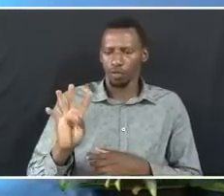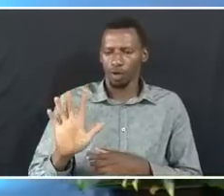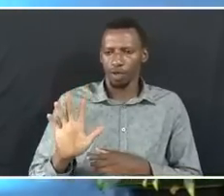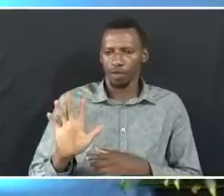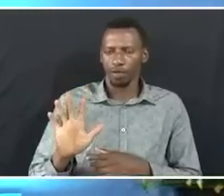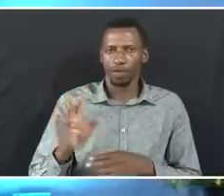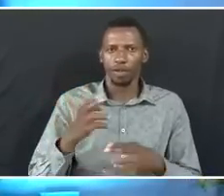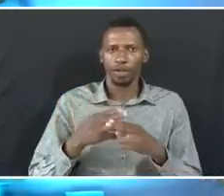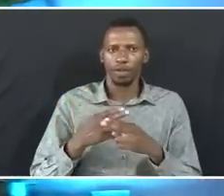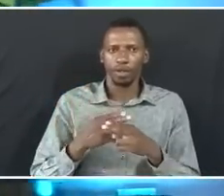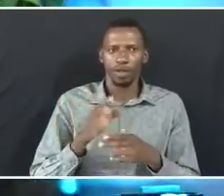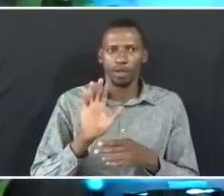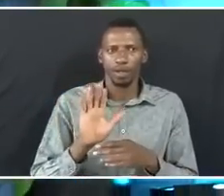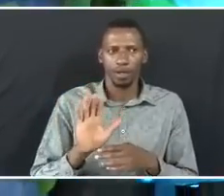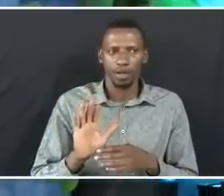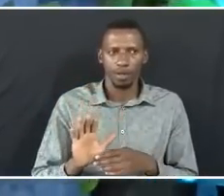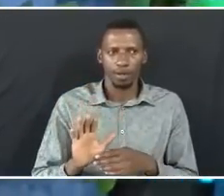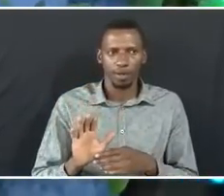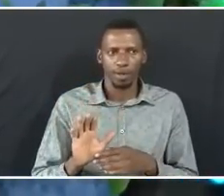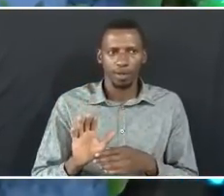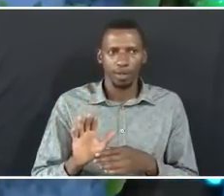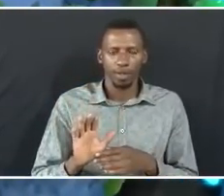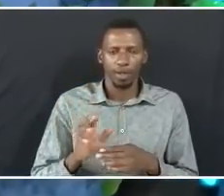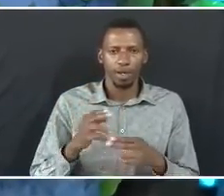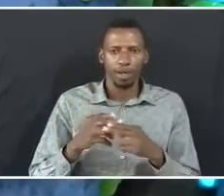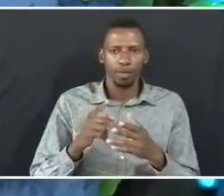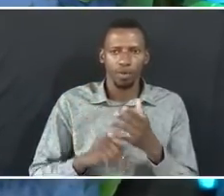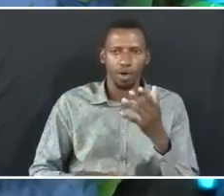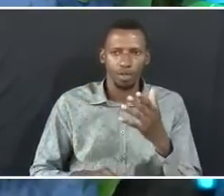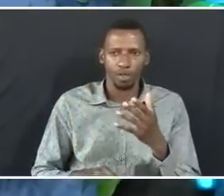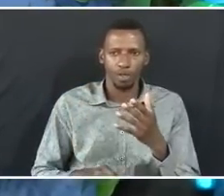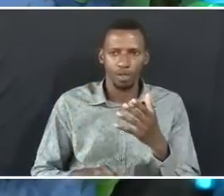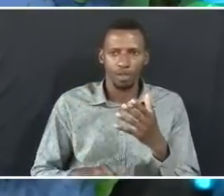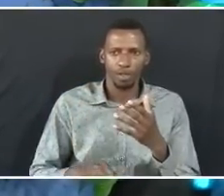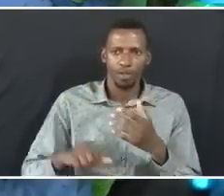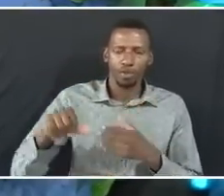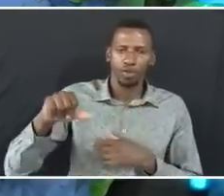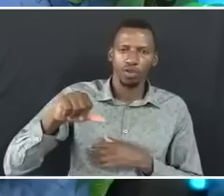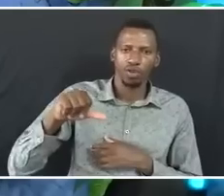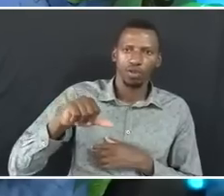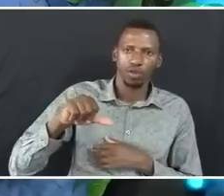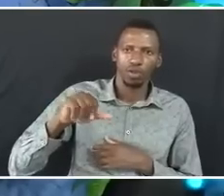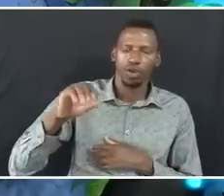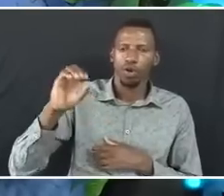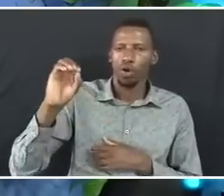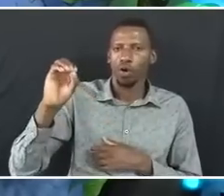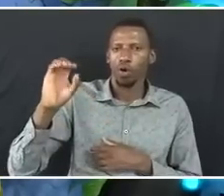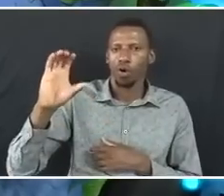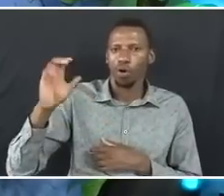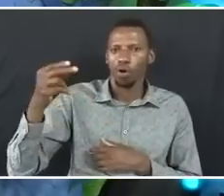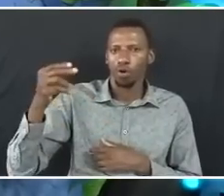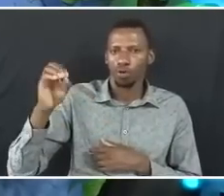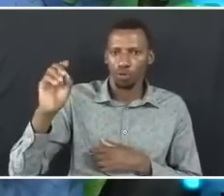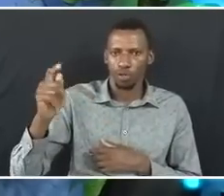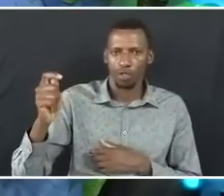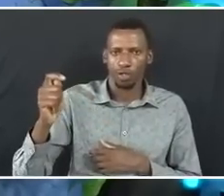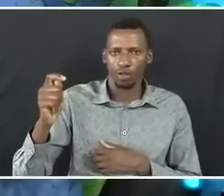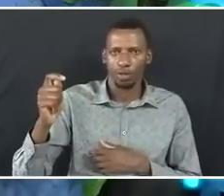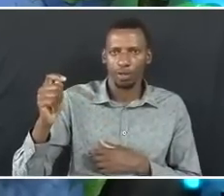are called Ochot. So I say, Macha Chotne.